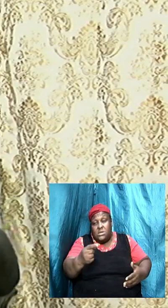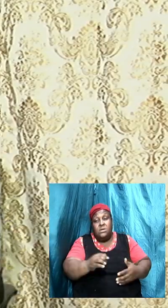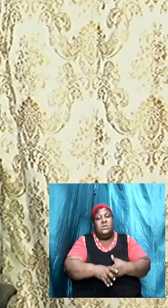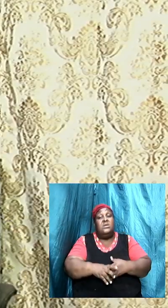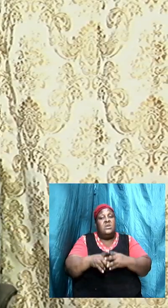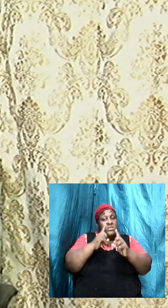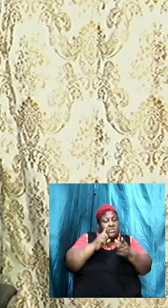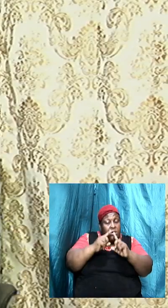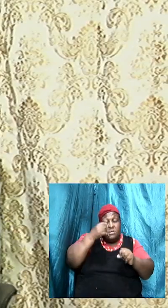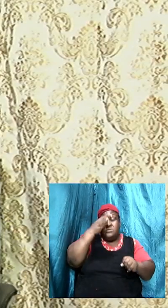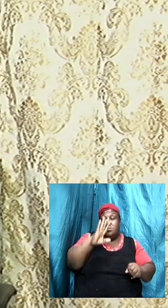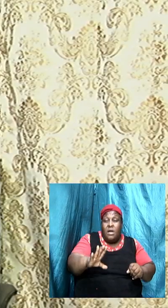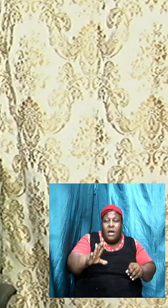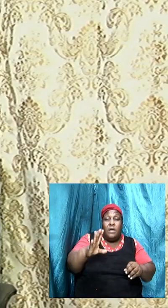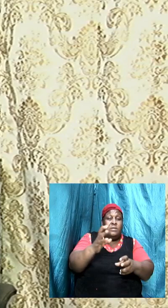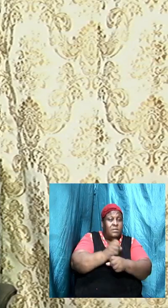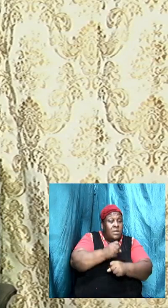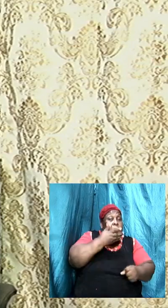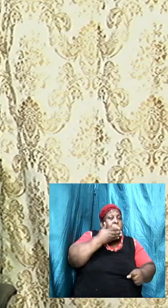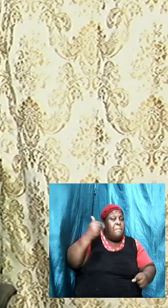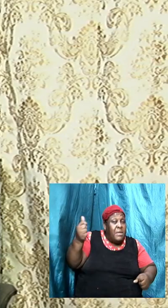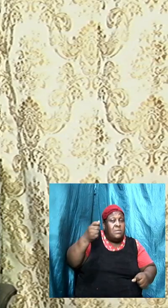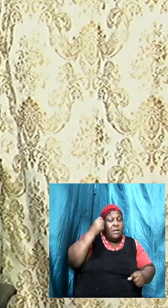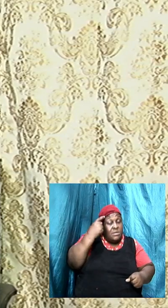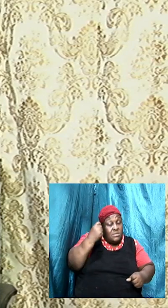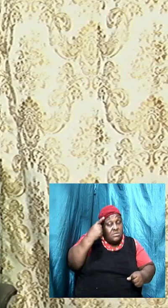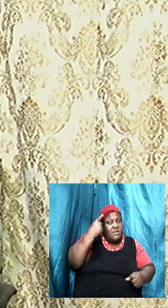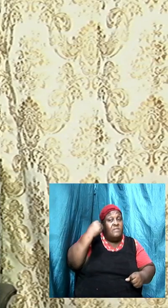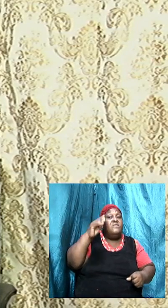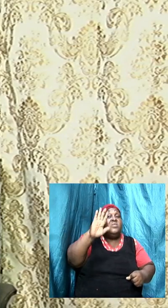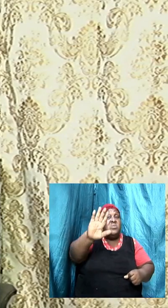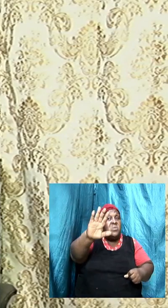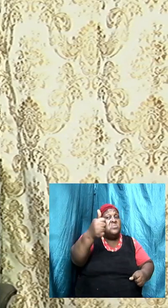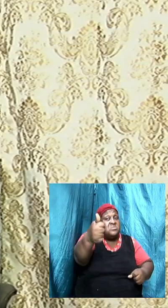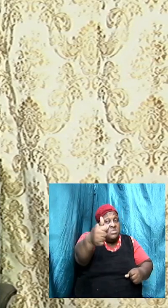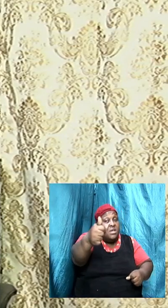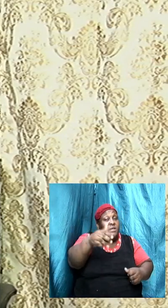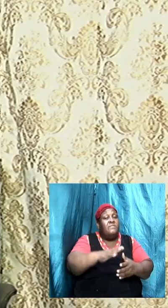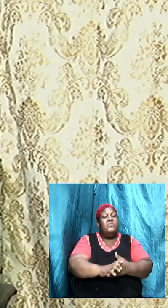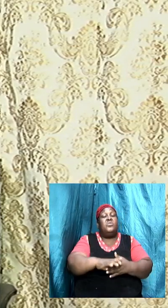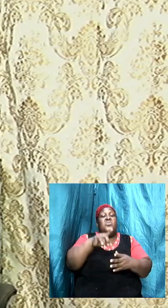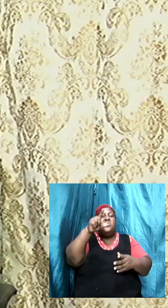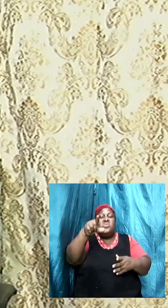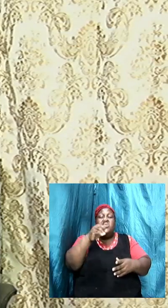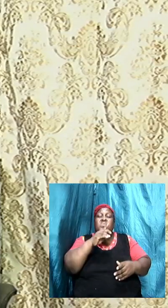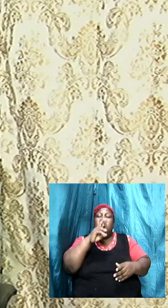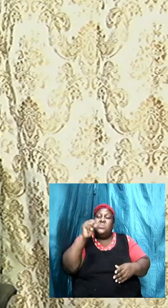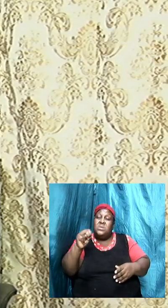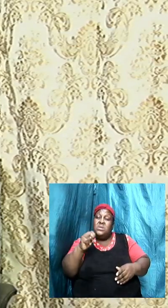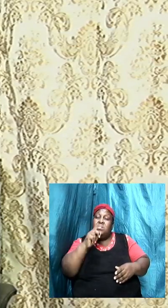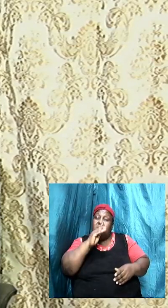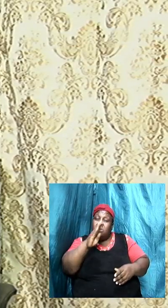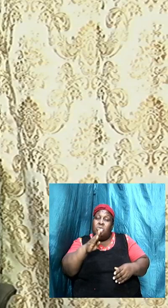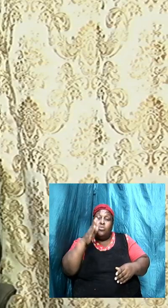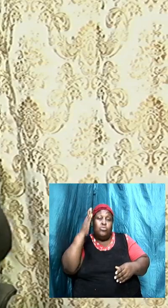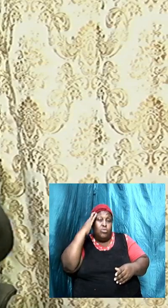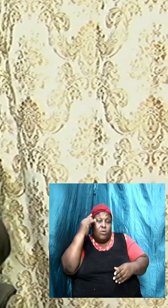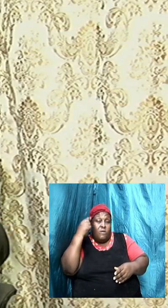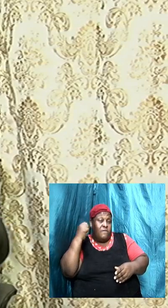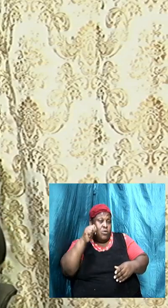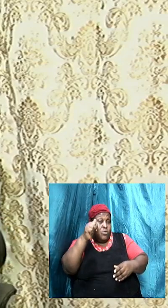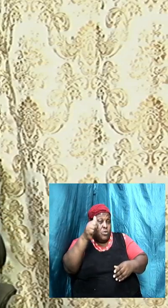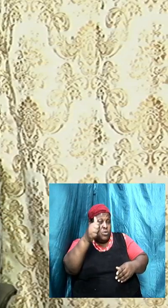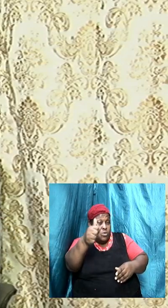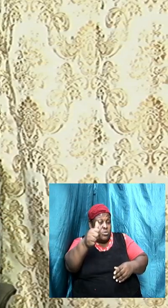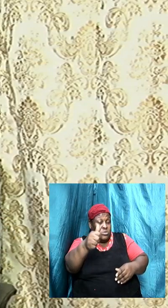Talk to God and get an understanding for yourself. You need to be persuaded why you